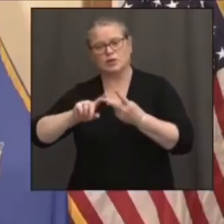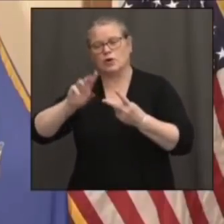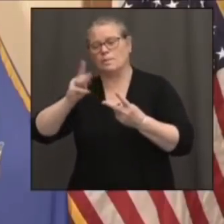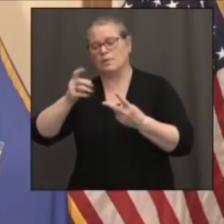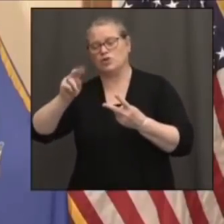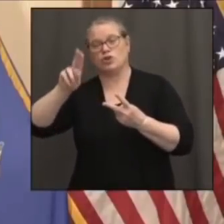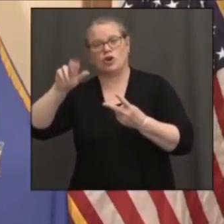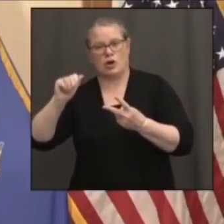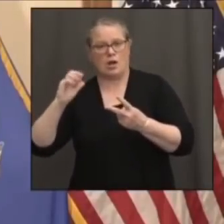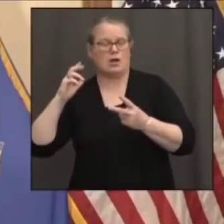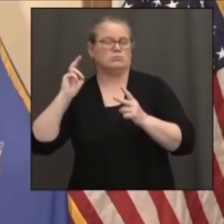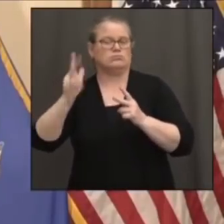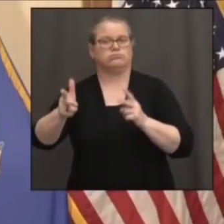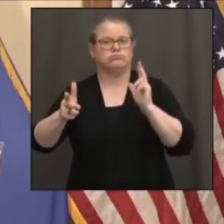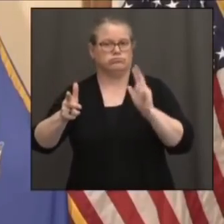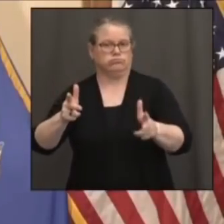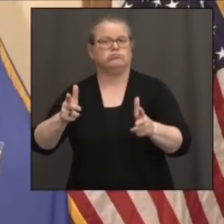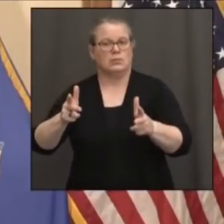Thank you.